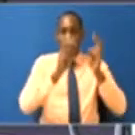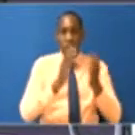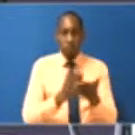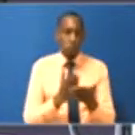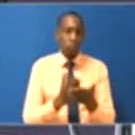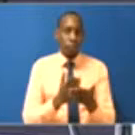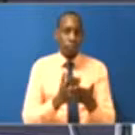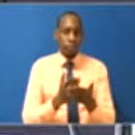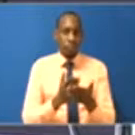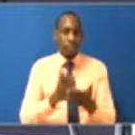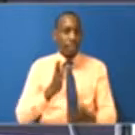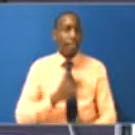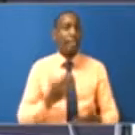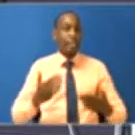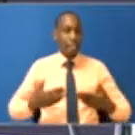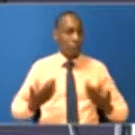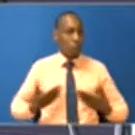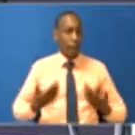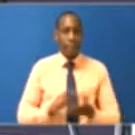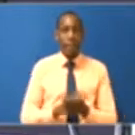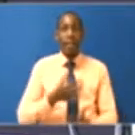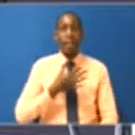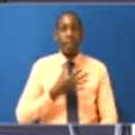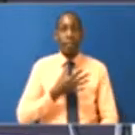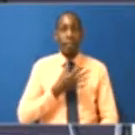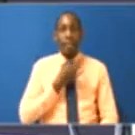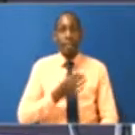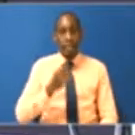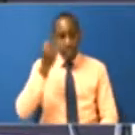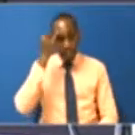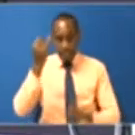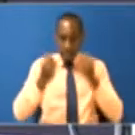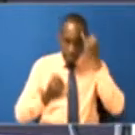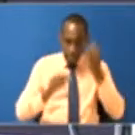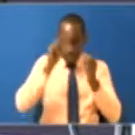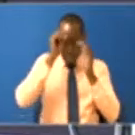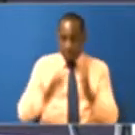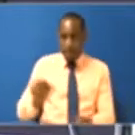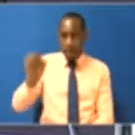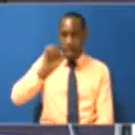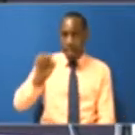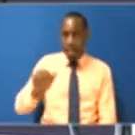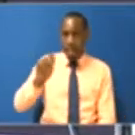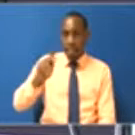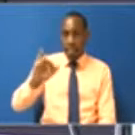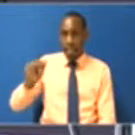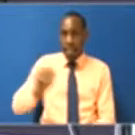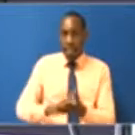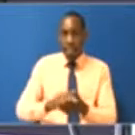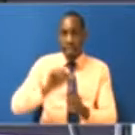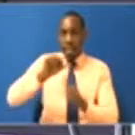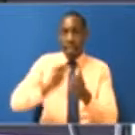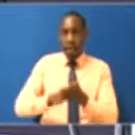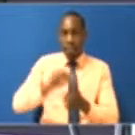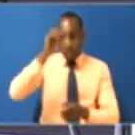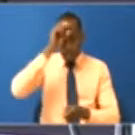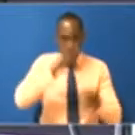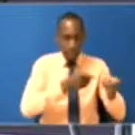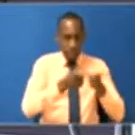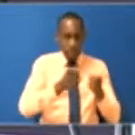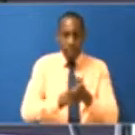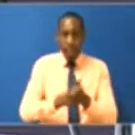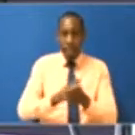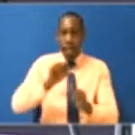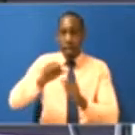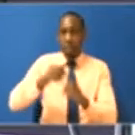me made me happy i like the ideas from governor sakada about governance the ideas about burroughs i think was an excellent